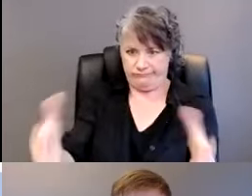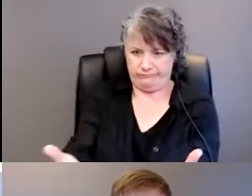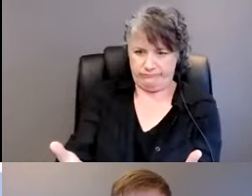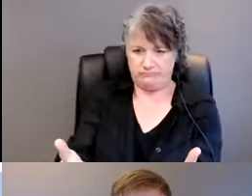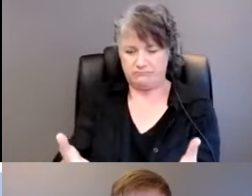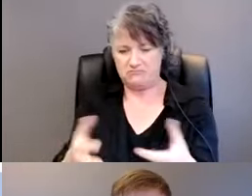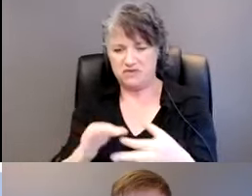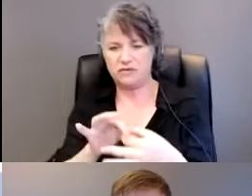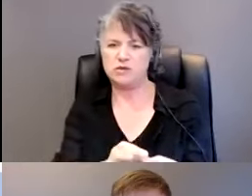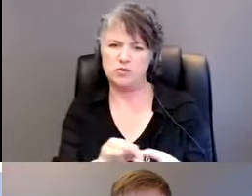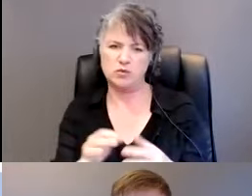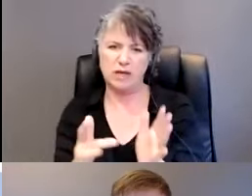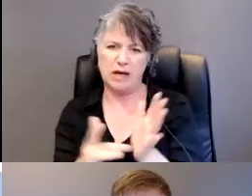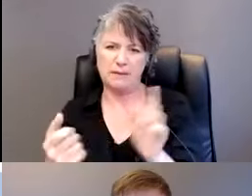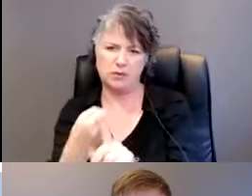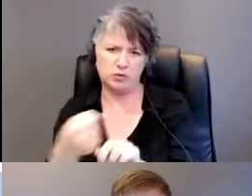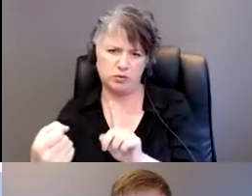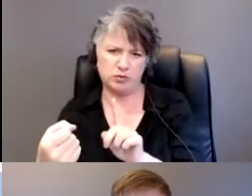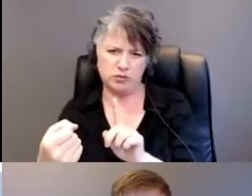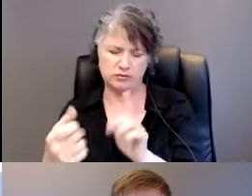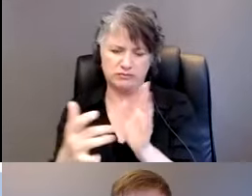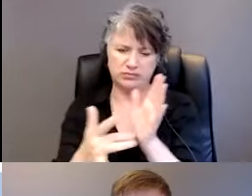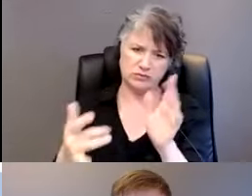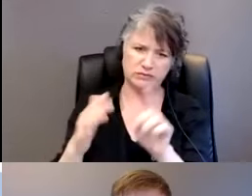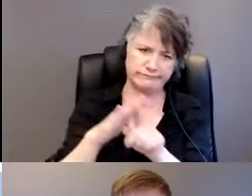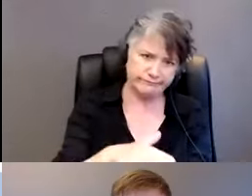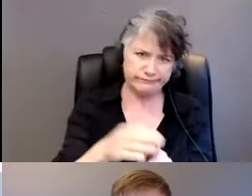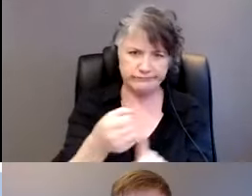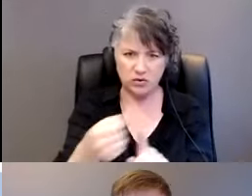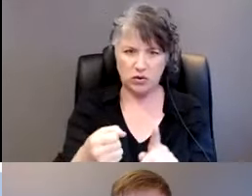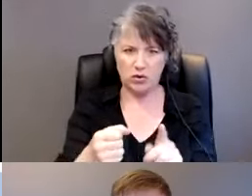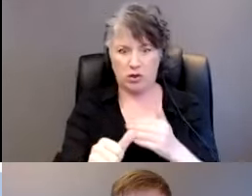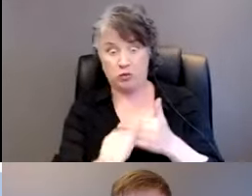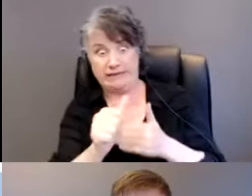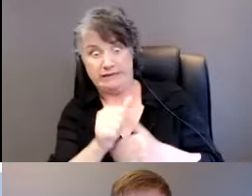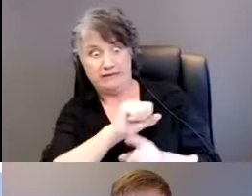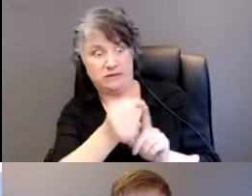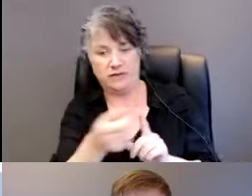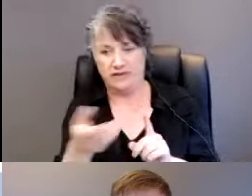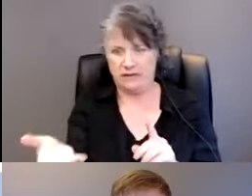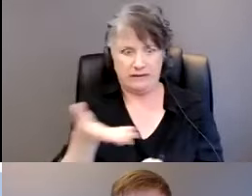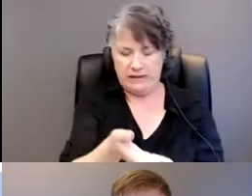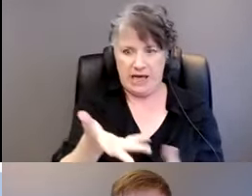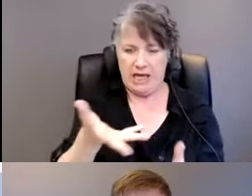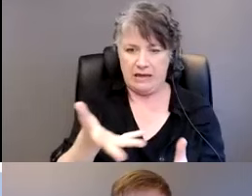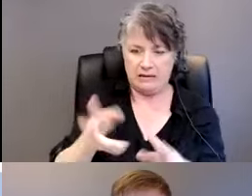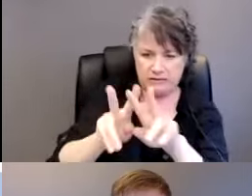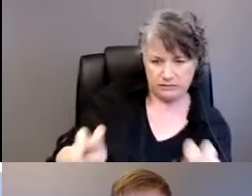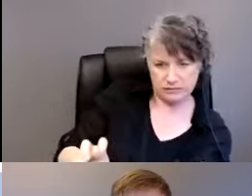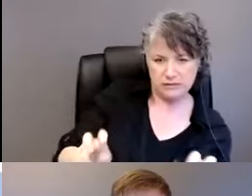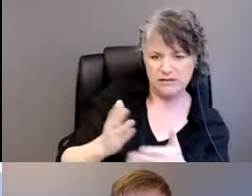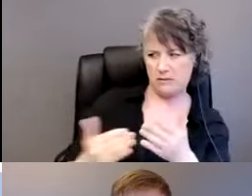suspected abuse, or maybe otherwise situations that are risky and may not be